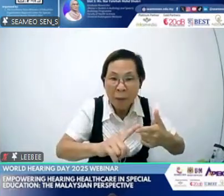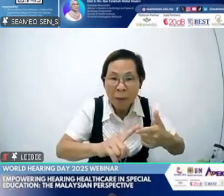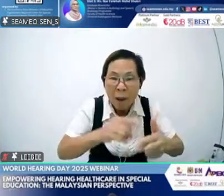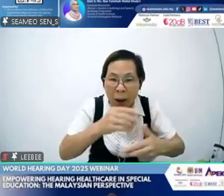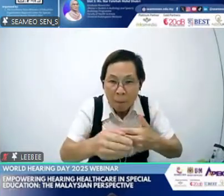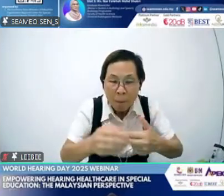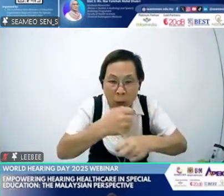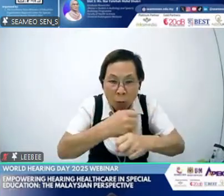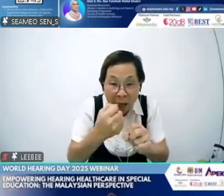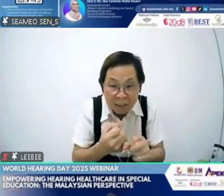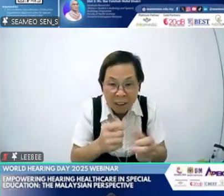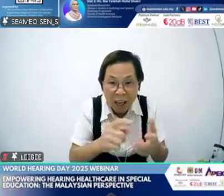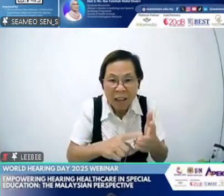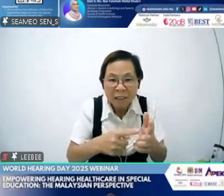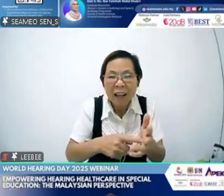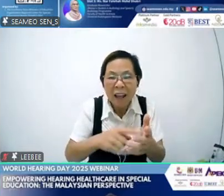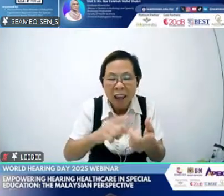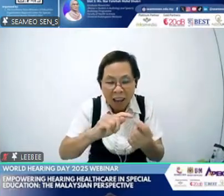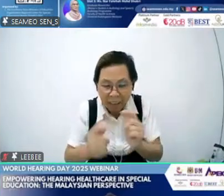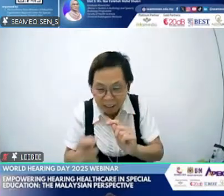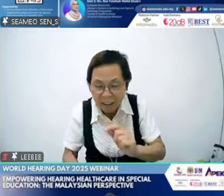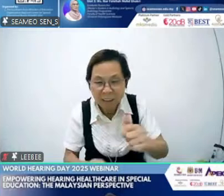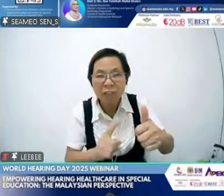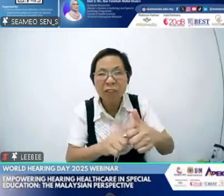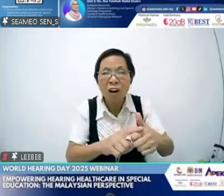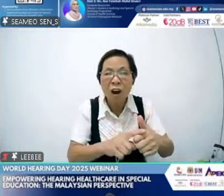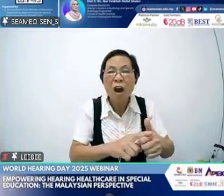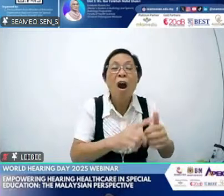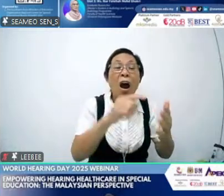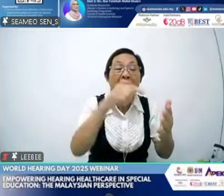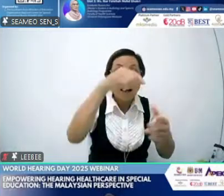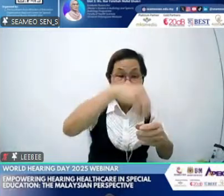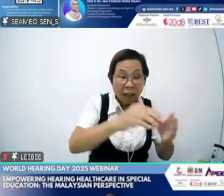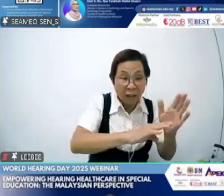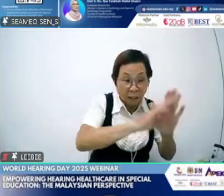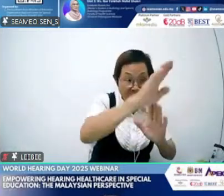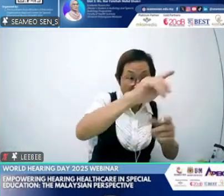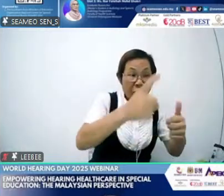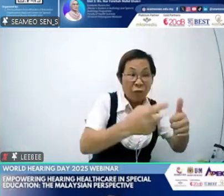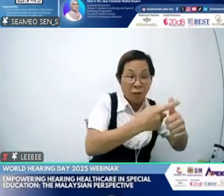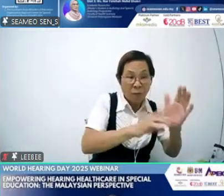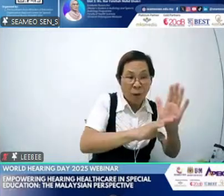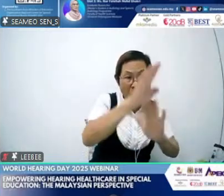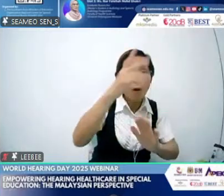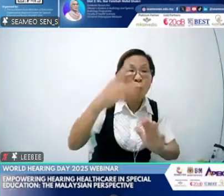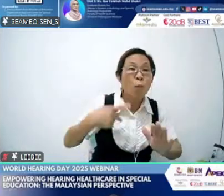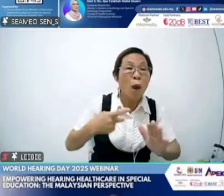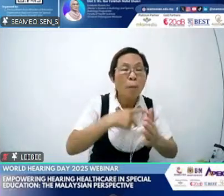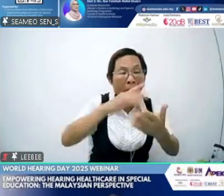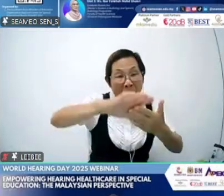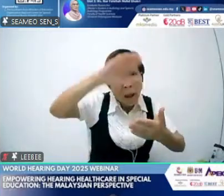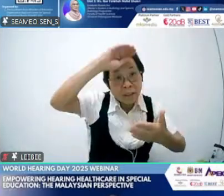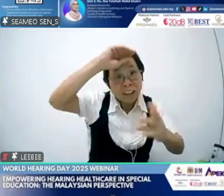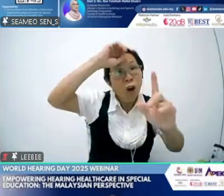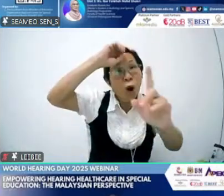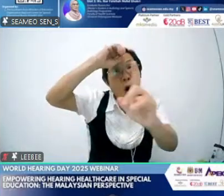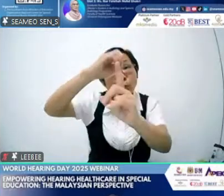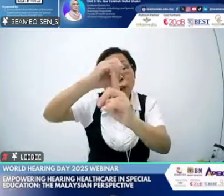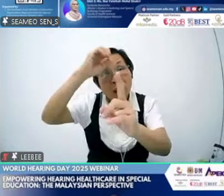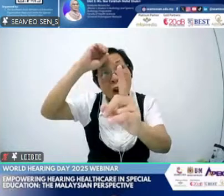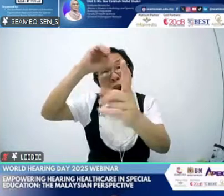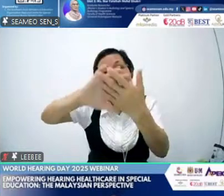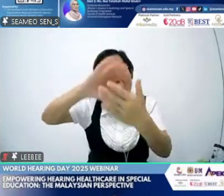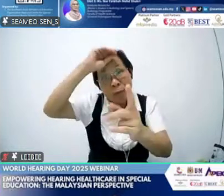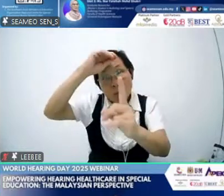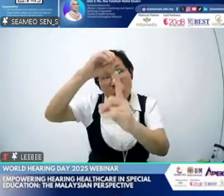refinement. The first step was content development, where we identified key topics and learning objectives most useful to